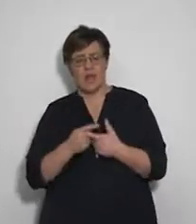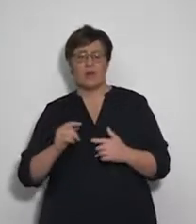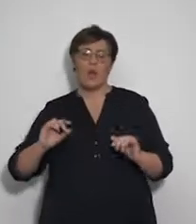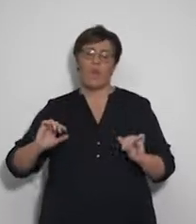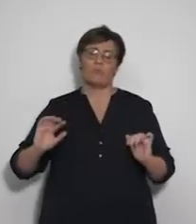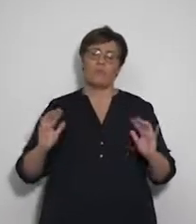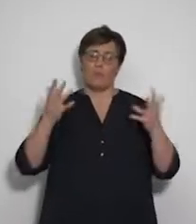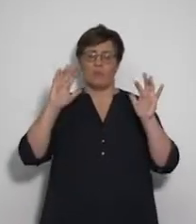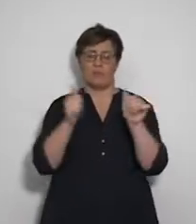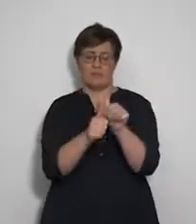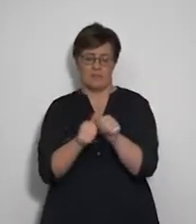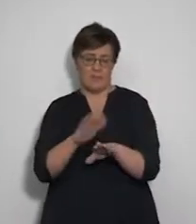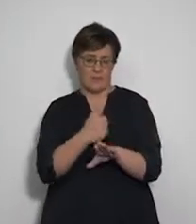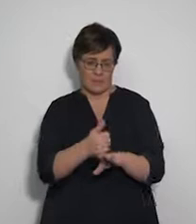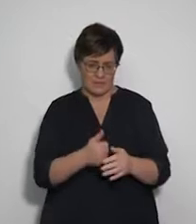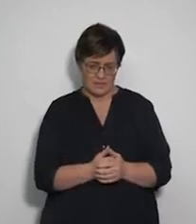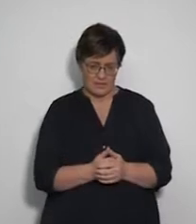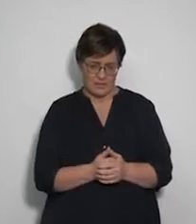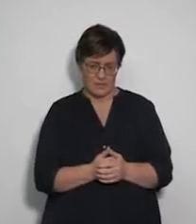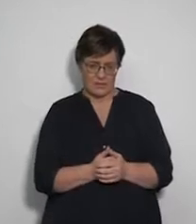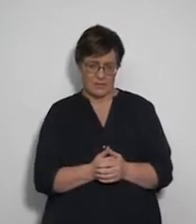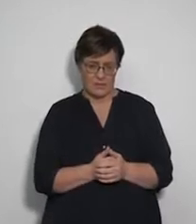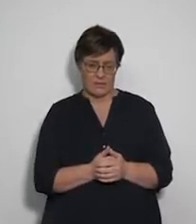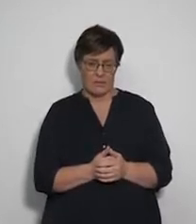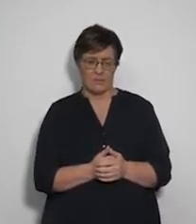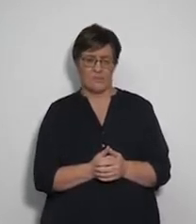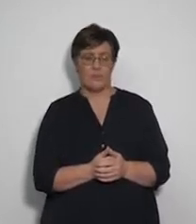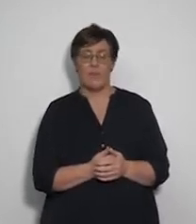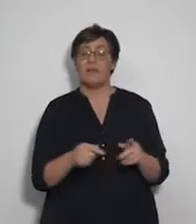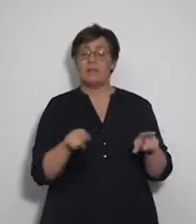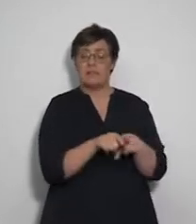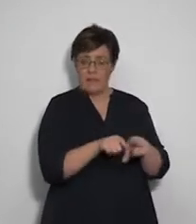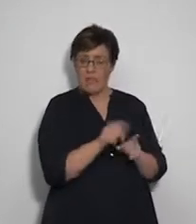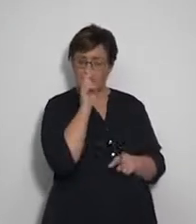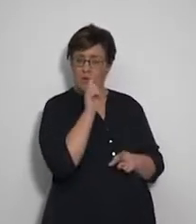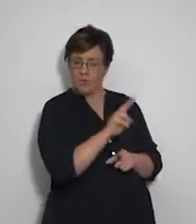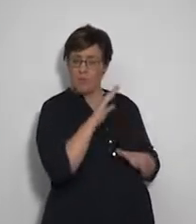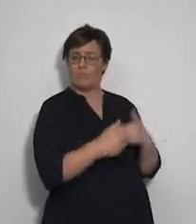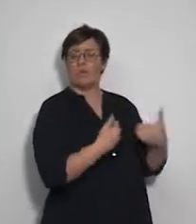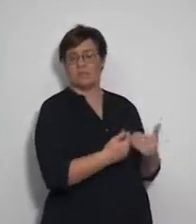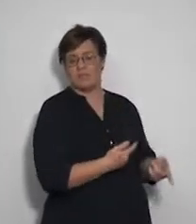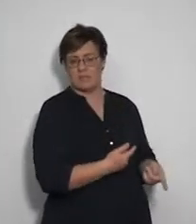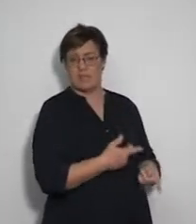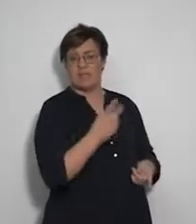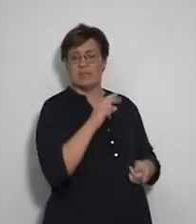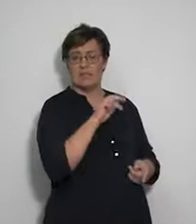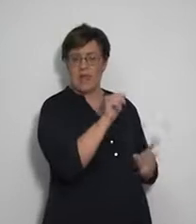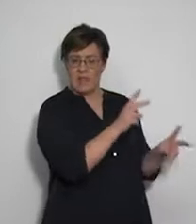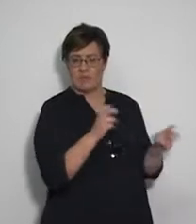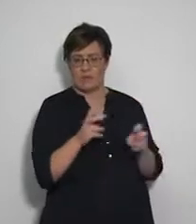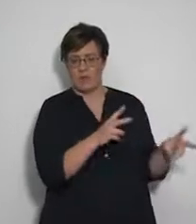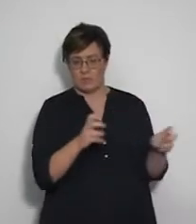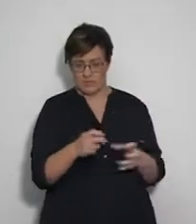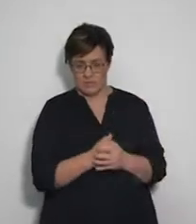complementary base pairs. I'll go through a suggested answer for that. We also then need to look at the process of DNA